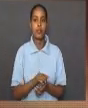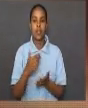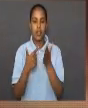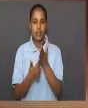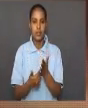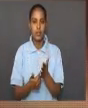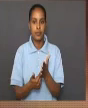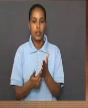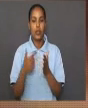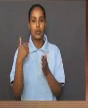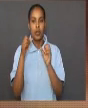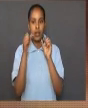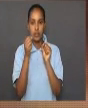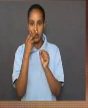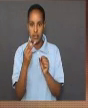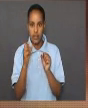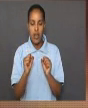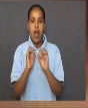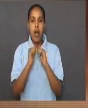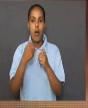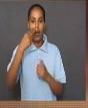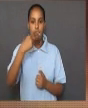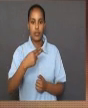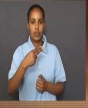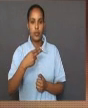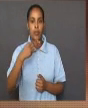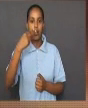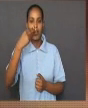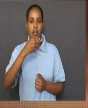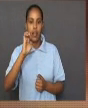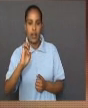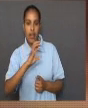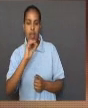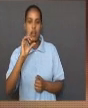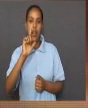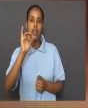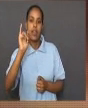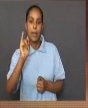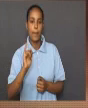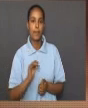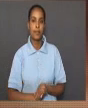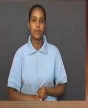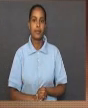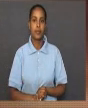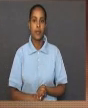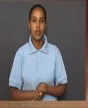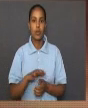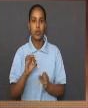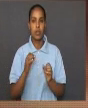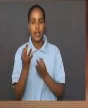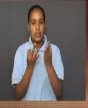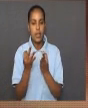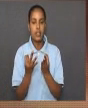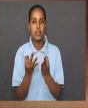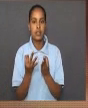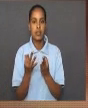Here, you can see how hydrogen, helium, and lithium would be